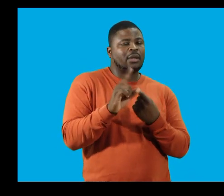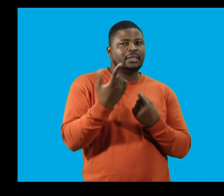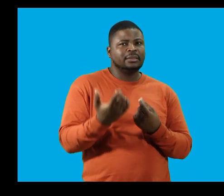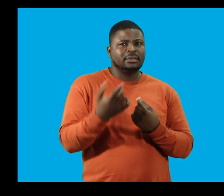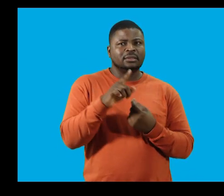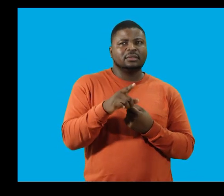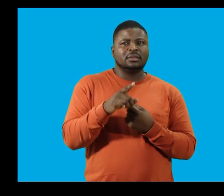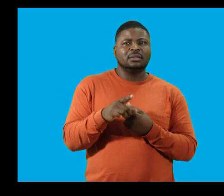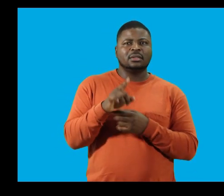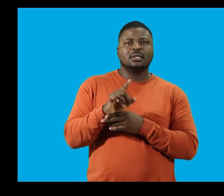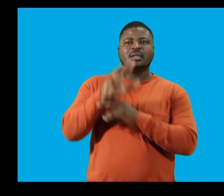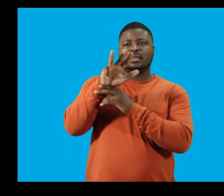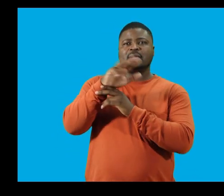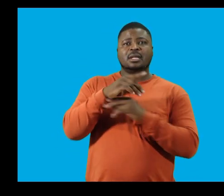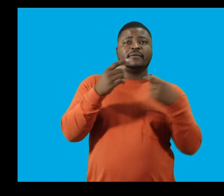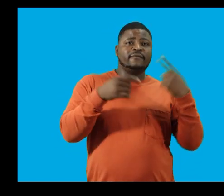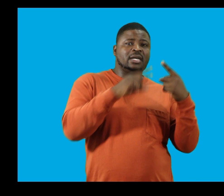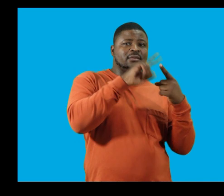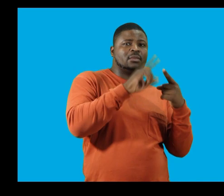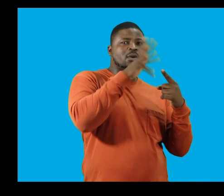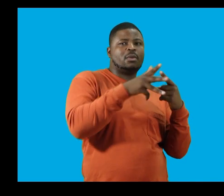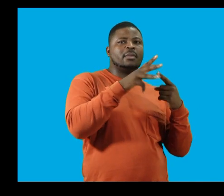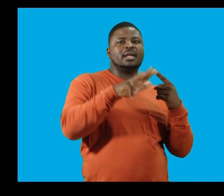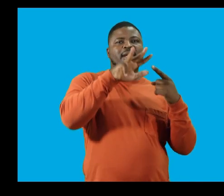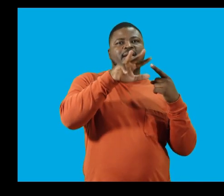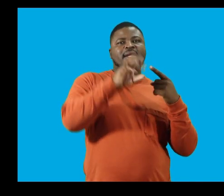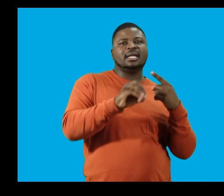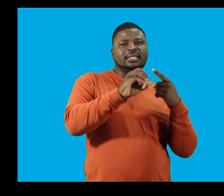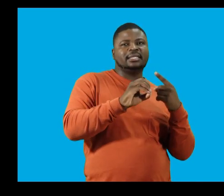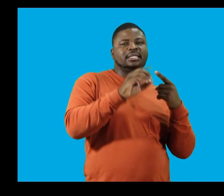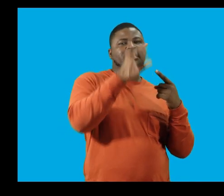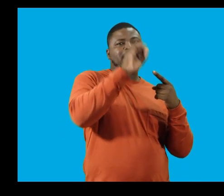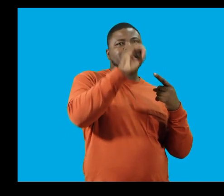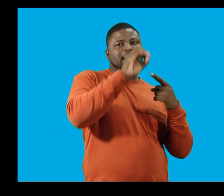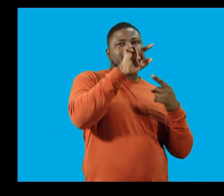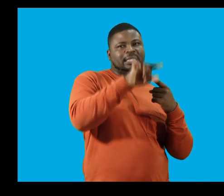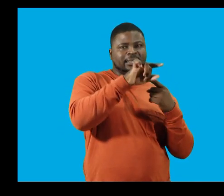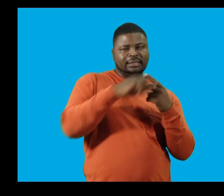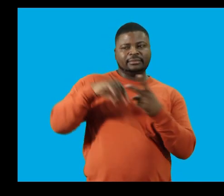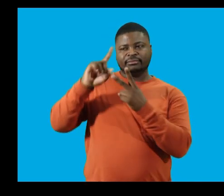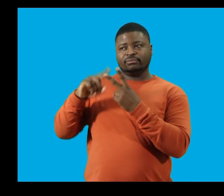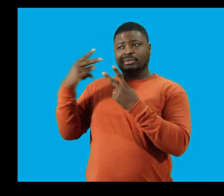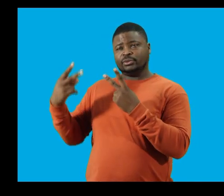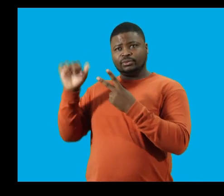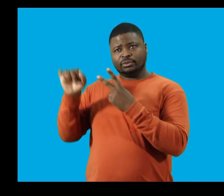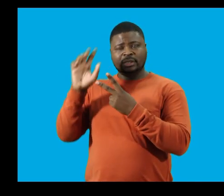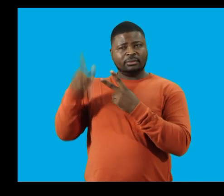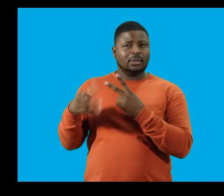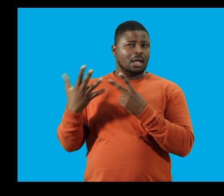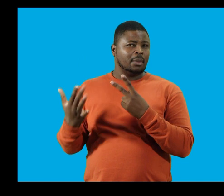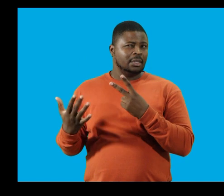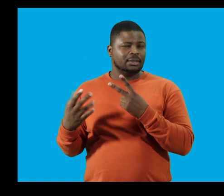will be 90 degrees, and then thermometer number